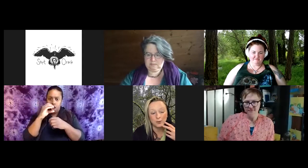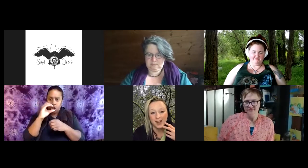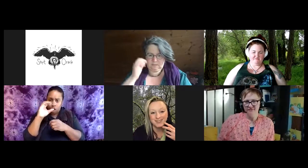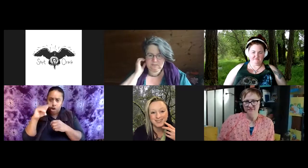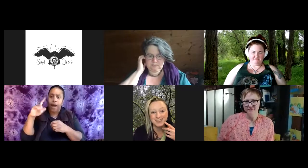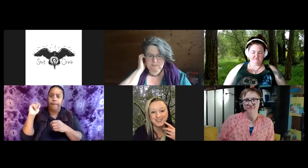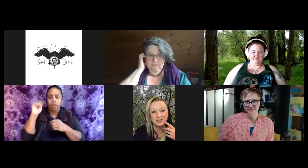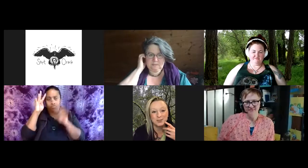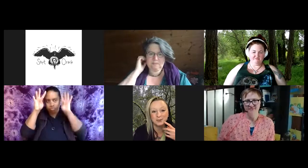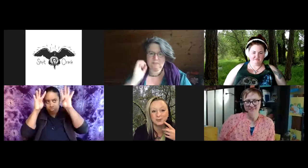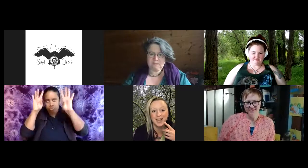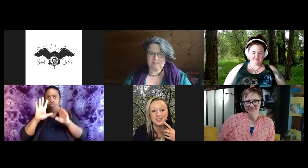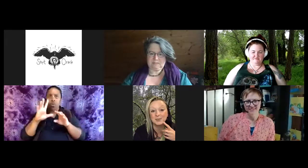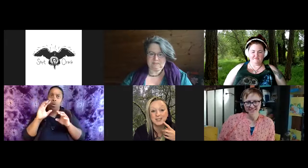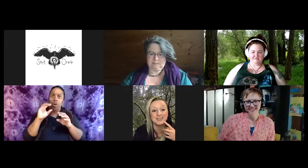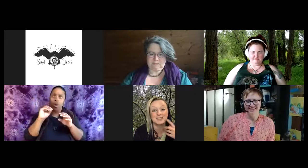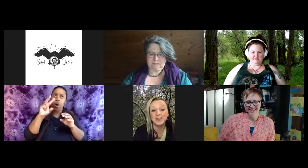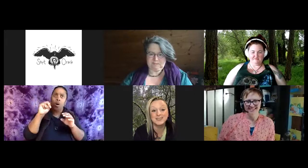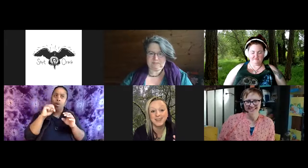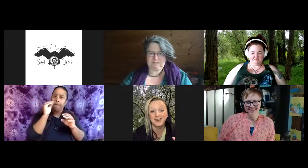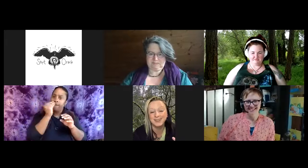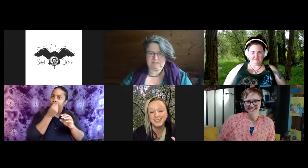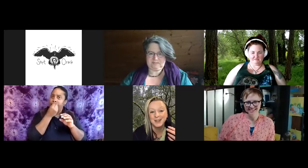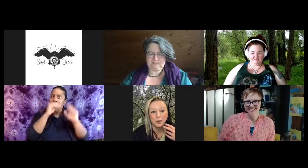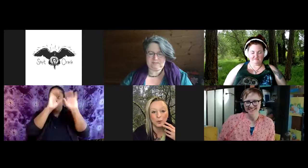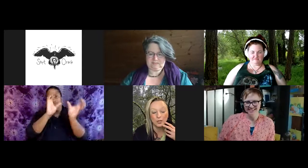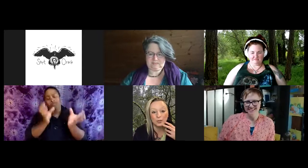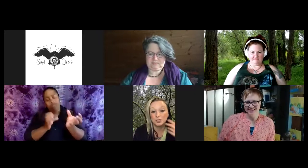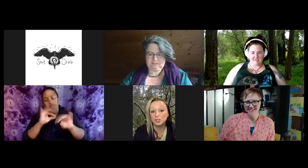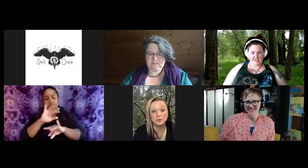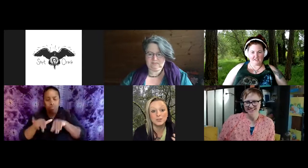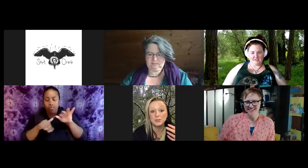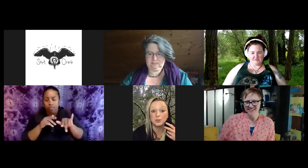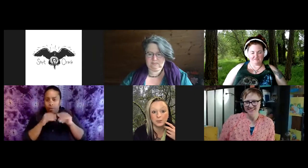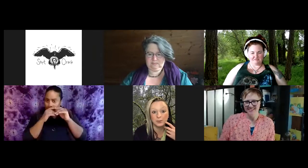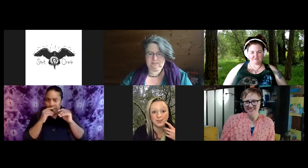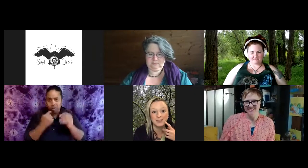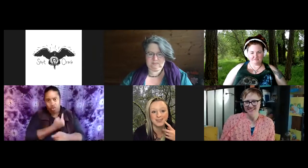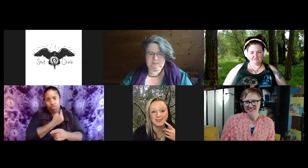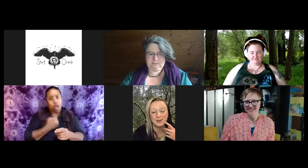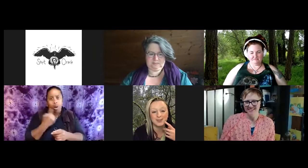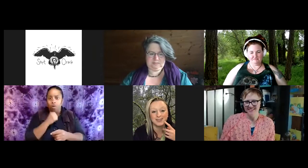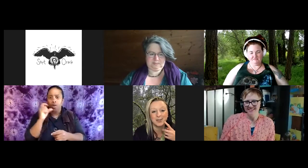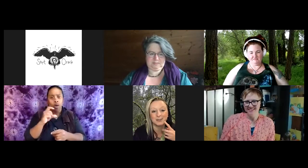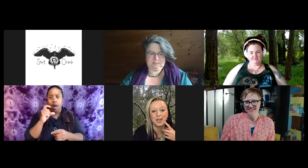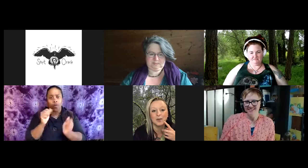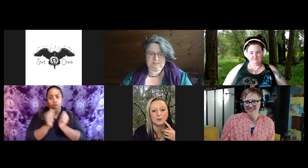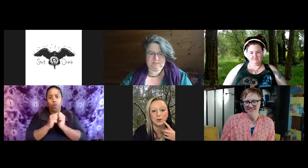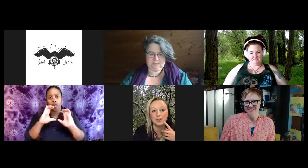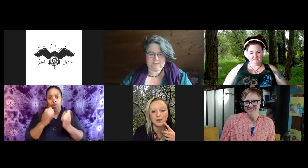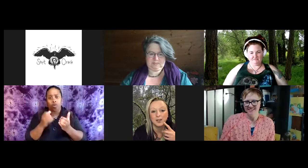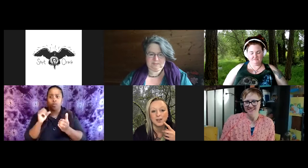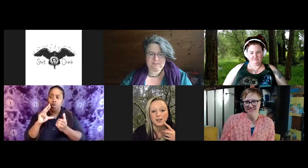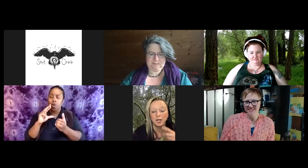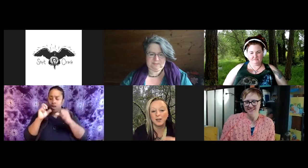flower crowns and do activities solitary, or you can choose to do it with, you know, another loved